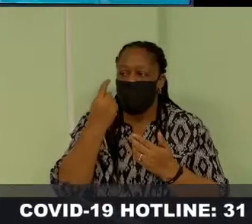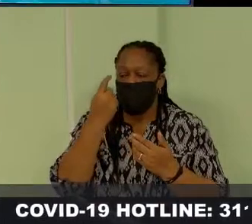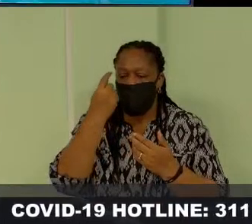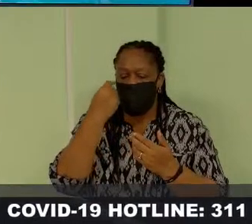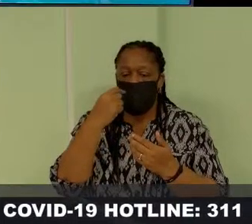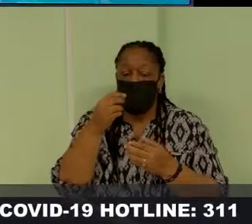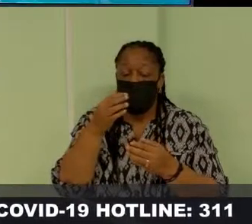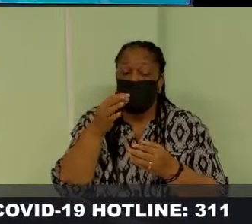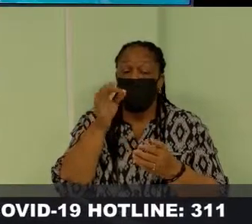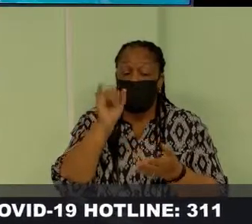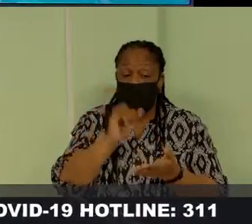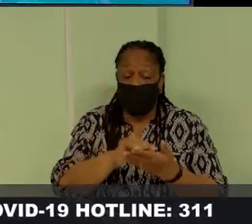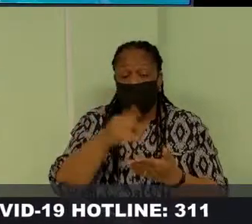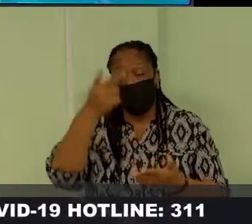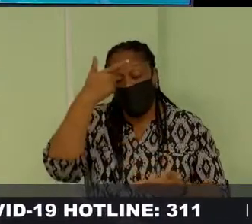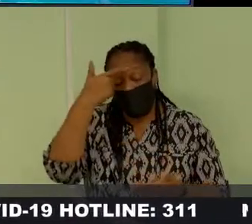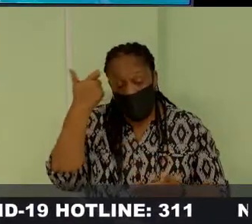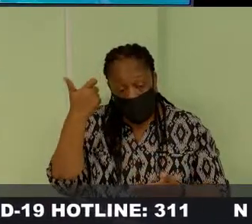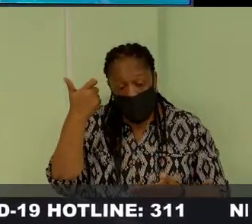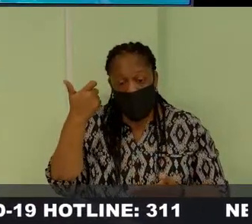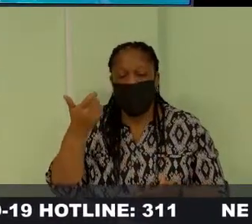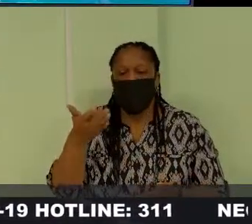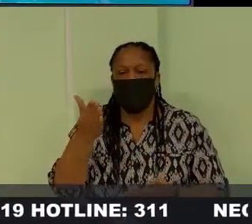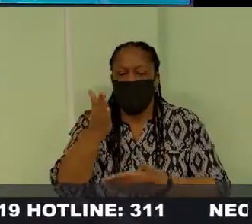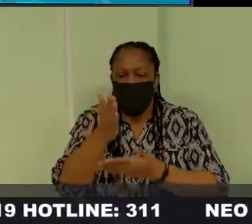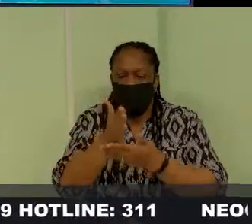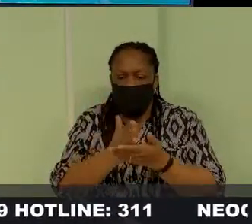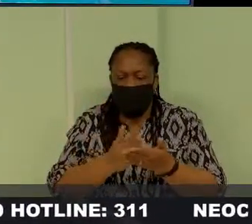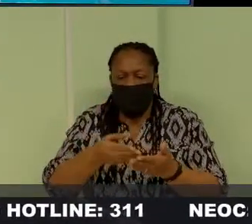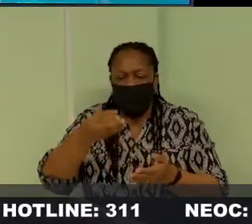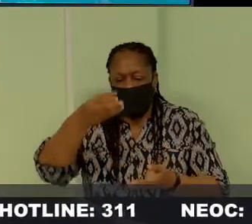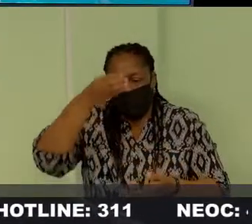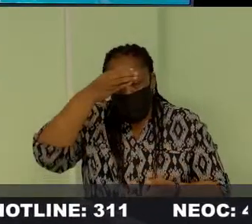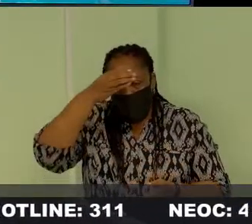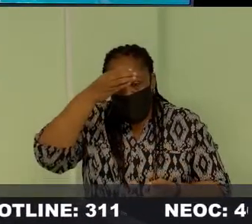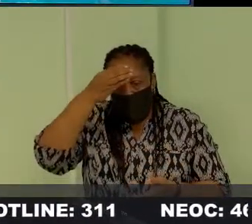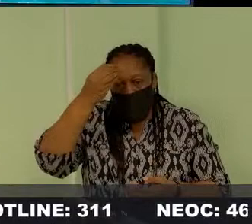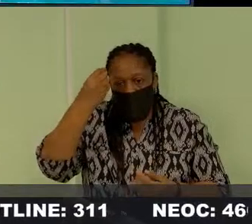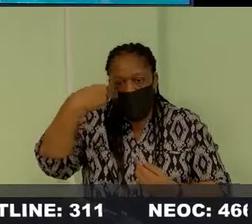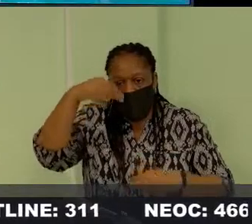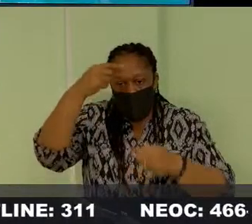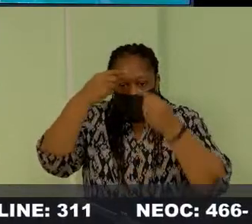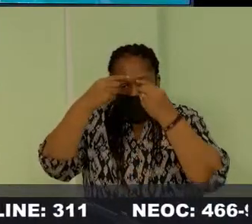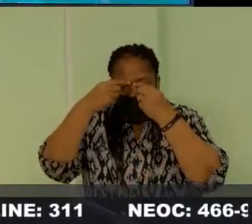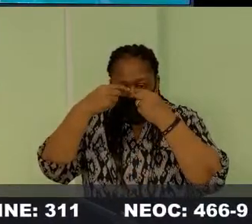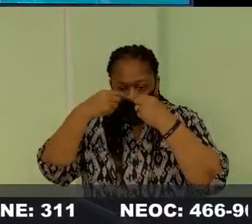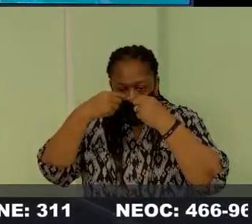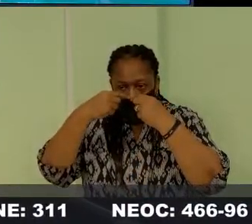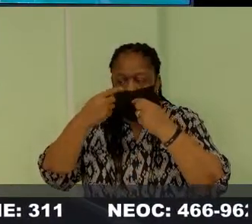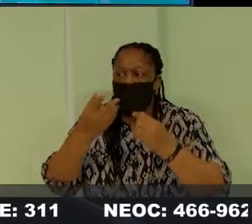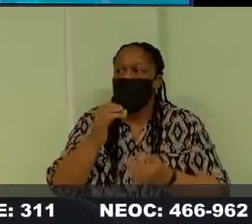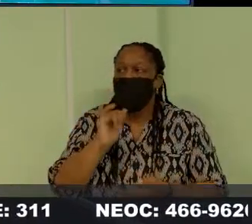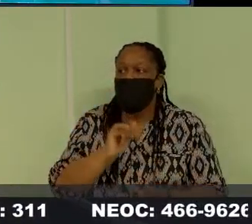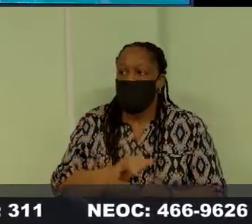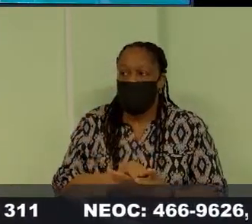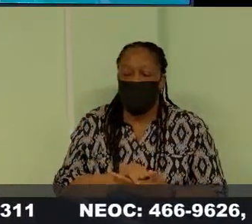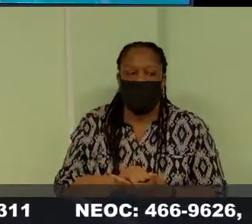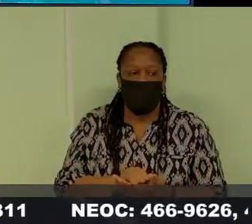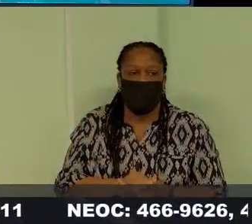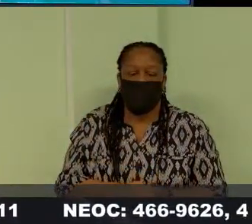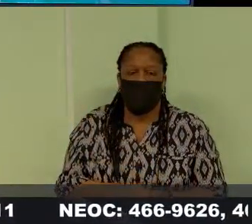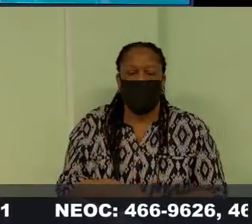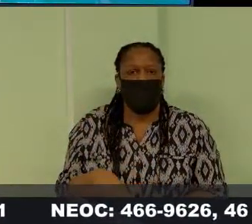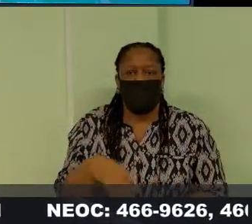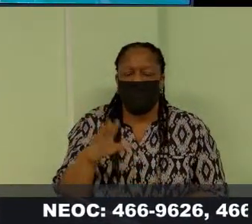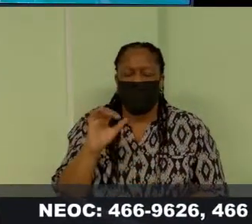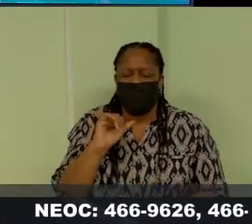the roof of the nose, and there was some damage because the swab was taken incorrectly. But I say this is very, very rare,